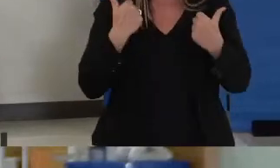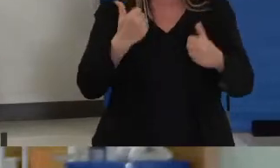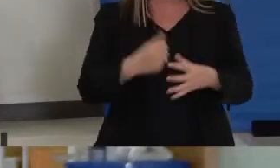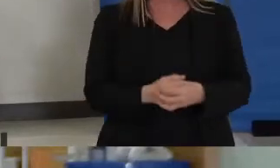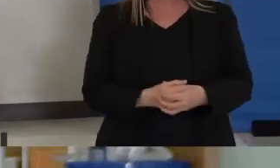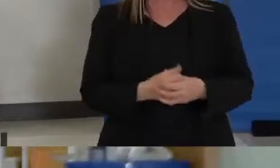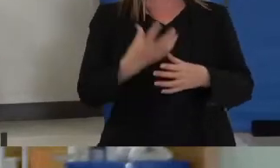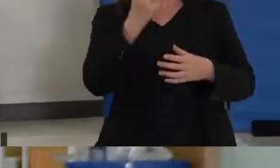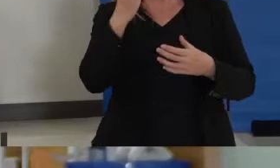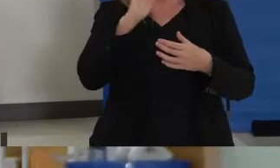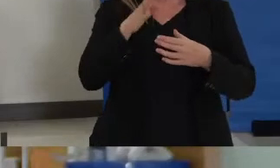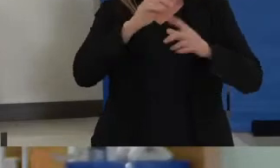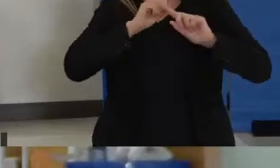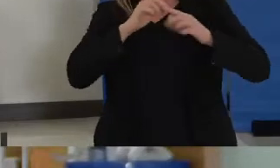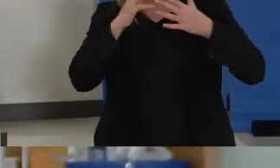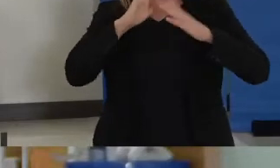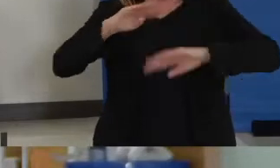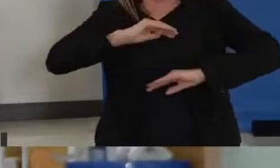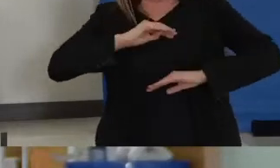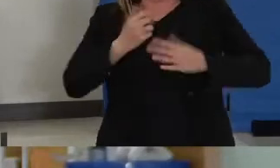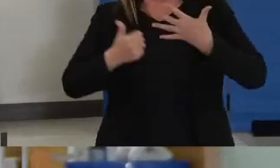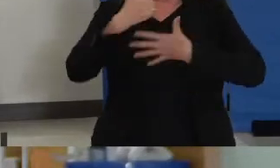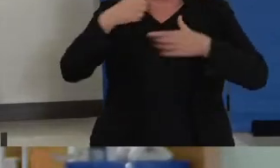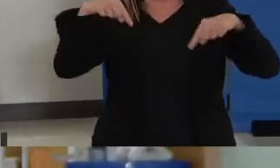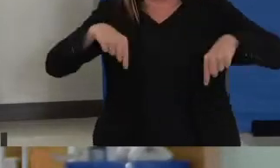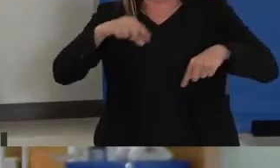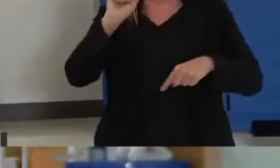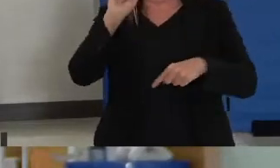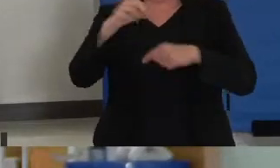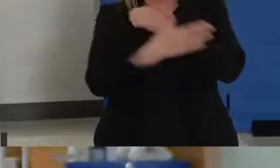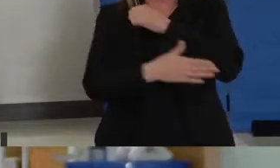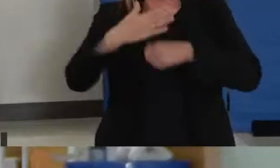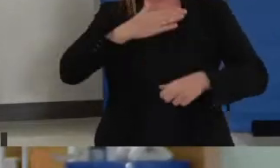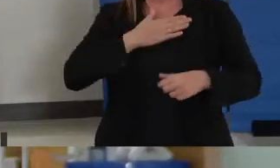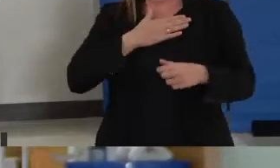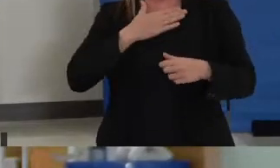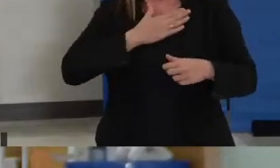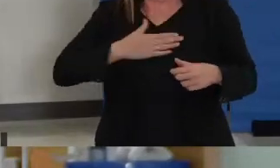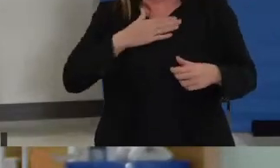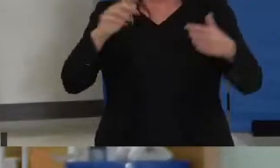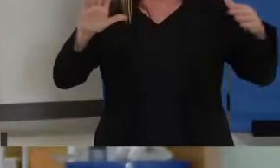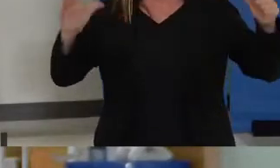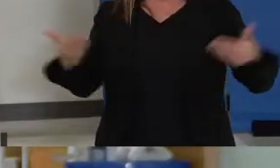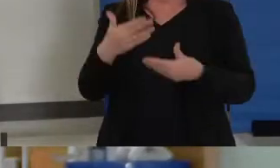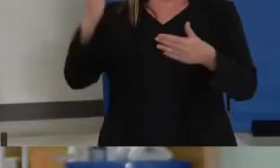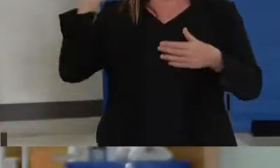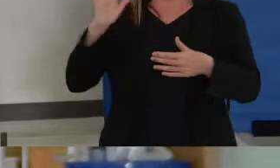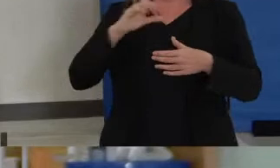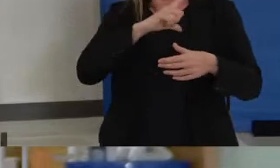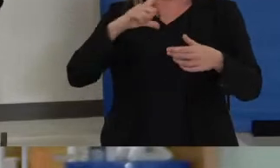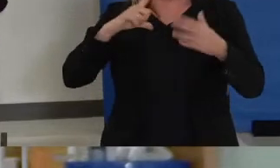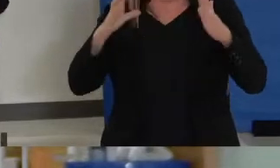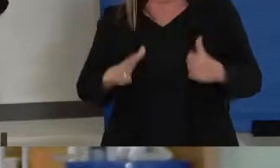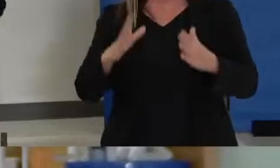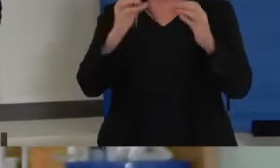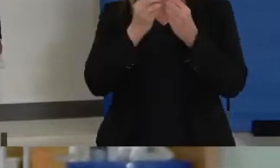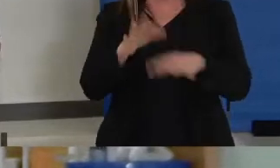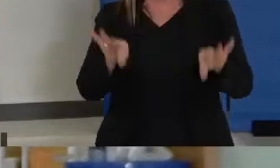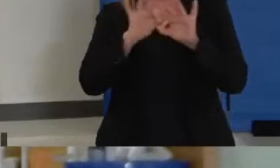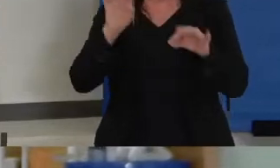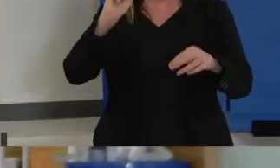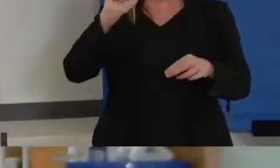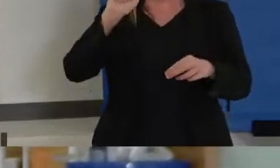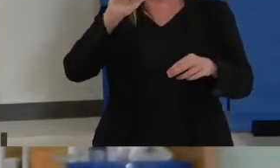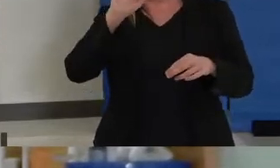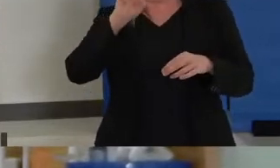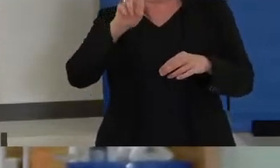the priorities here in San Diego County. And it's my pleasure to welcome up a former legislative leader, but importantly, a mayor in